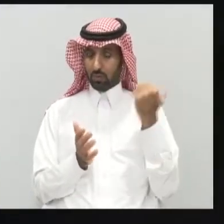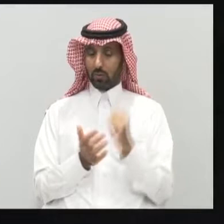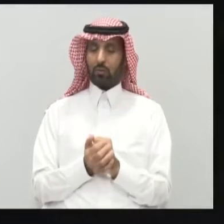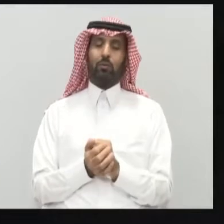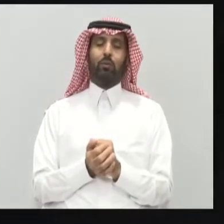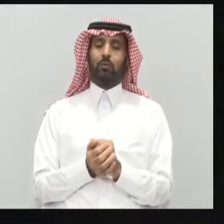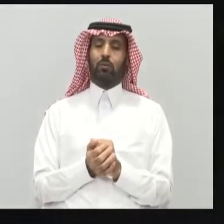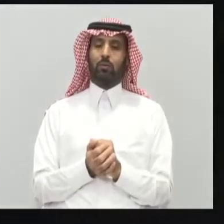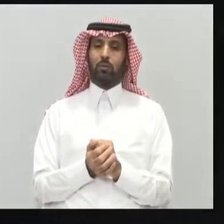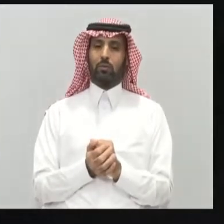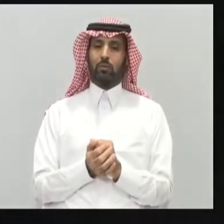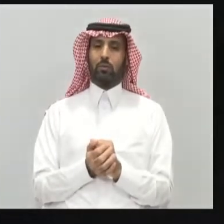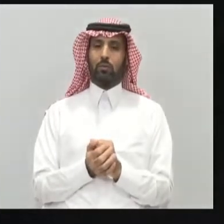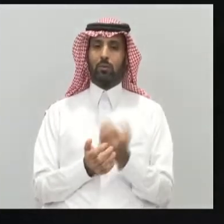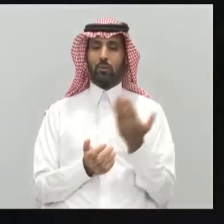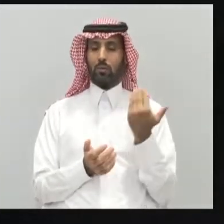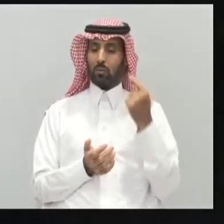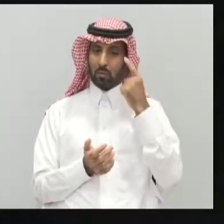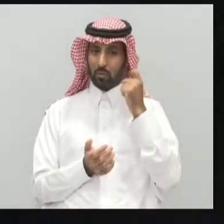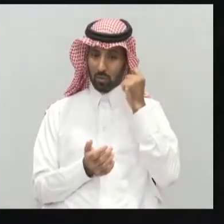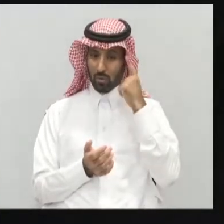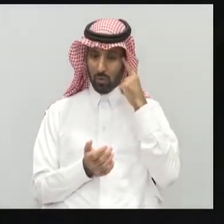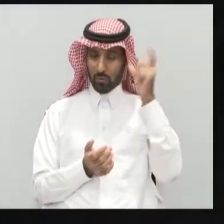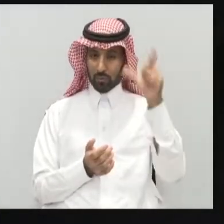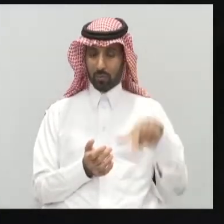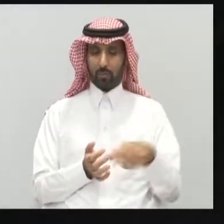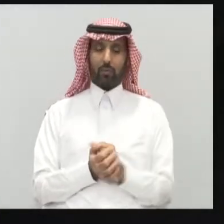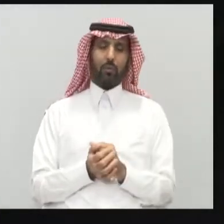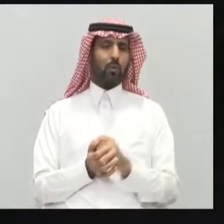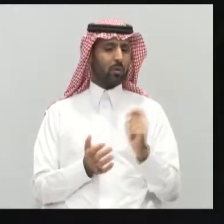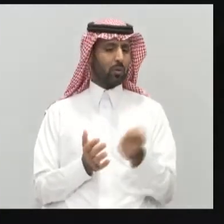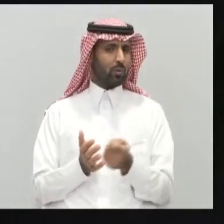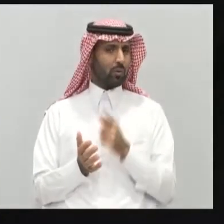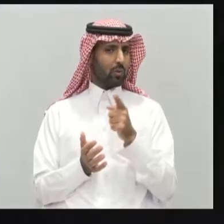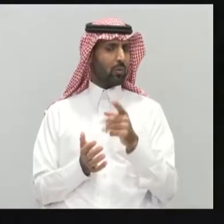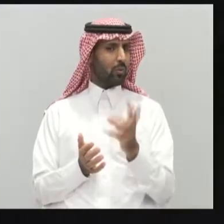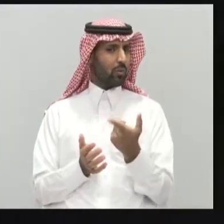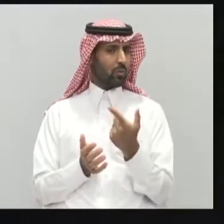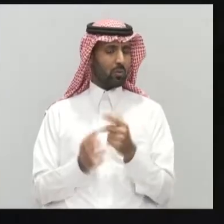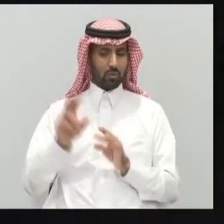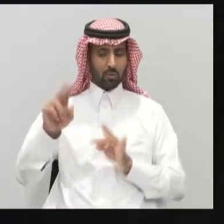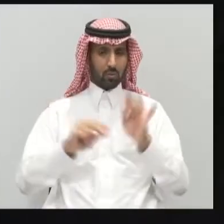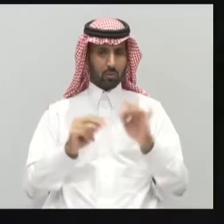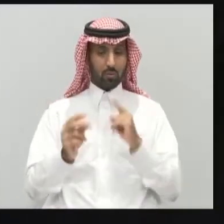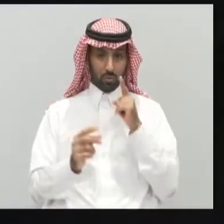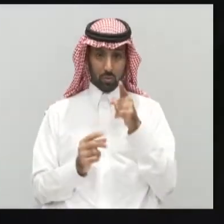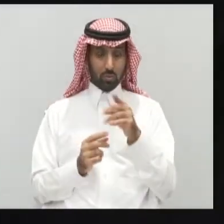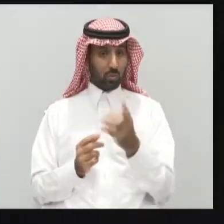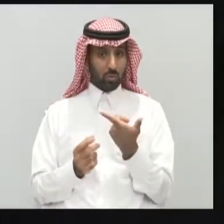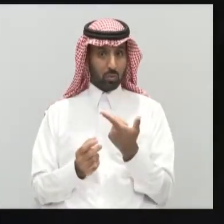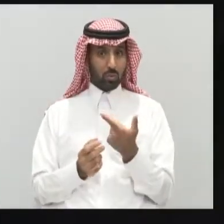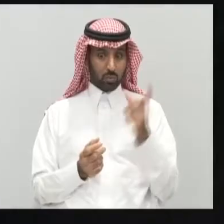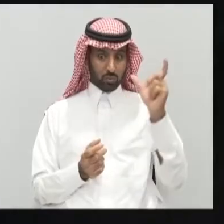write a biography about someone famous. Who did you write it about? Who is the famous person who